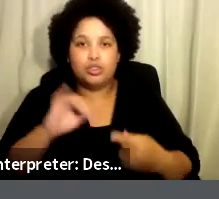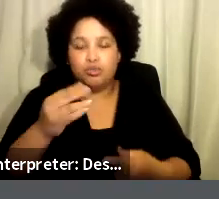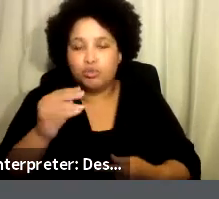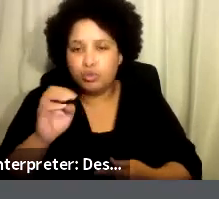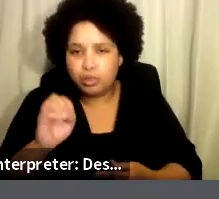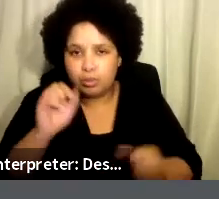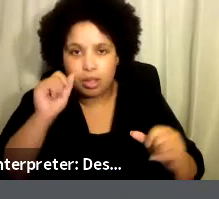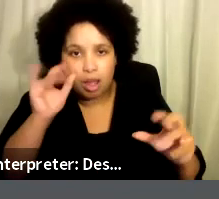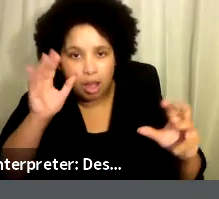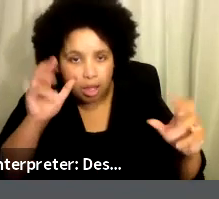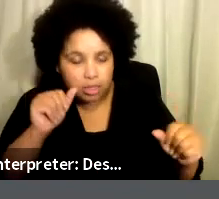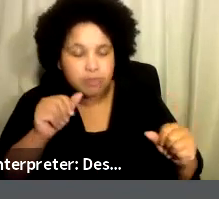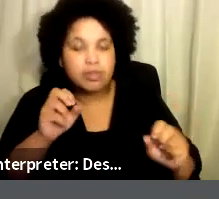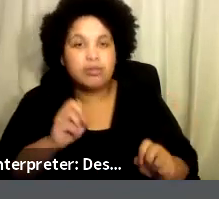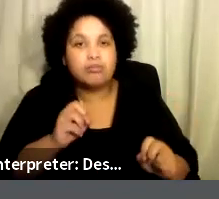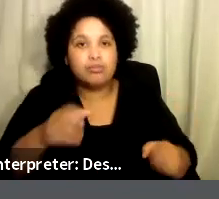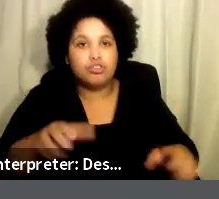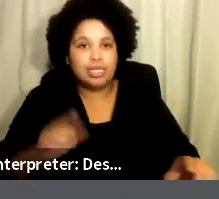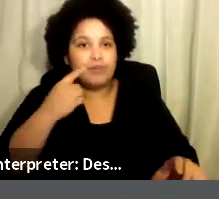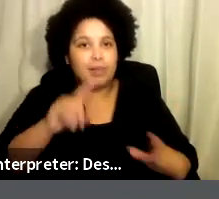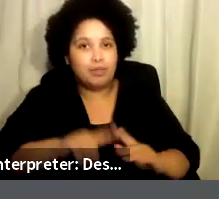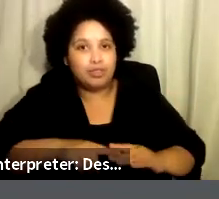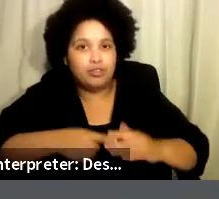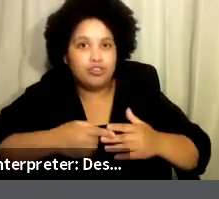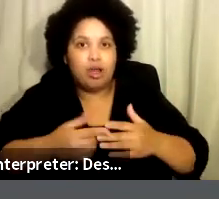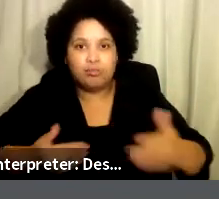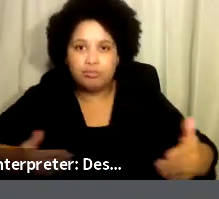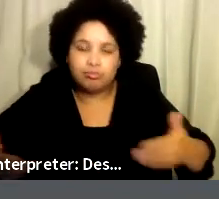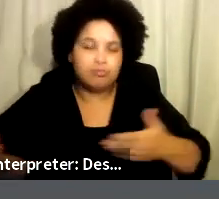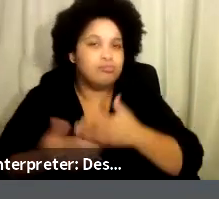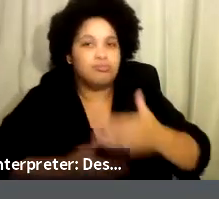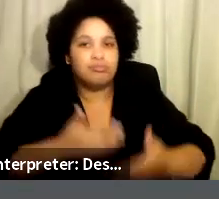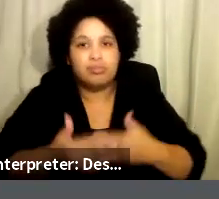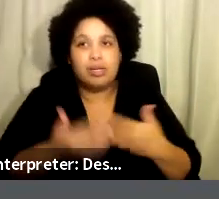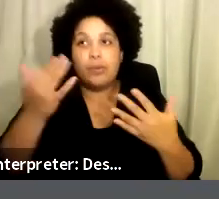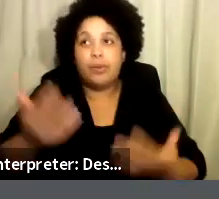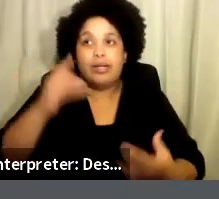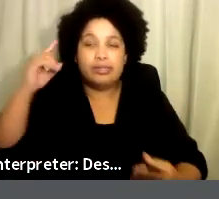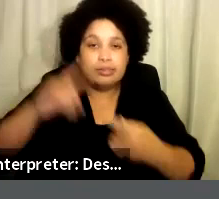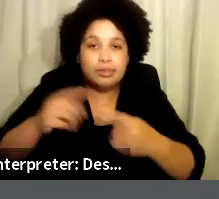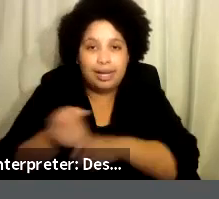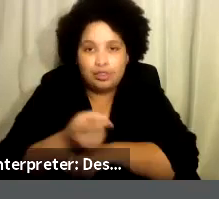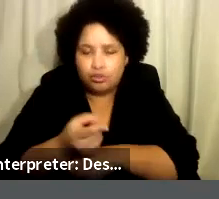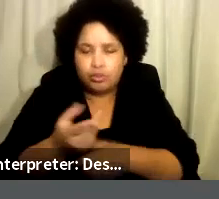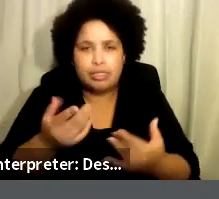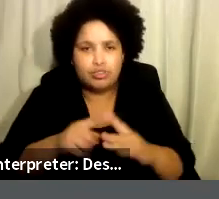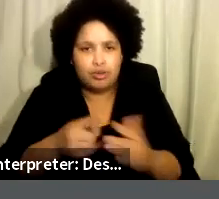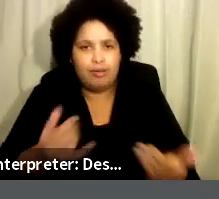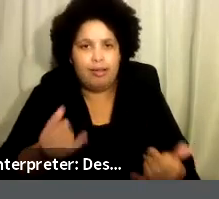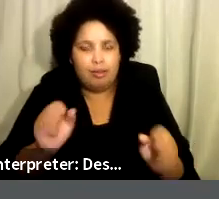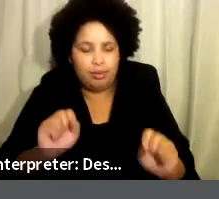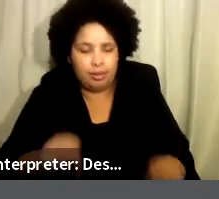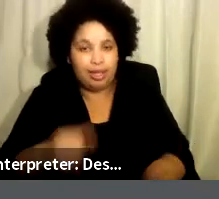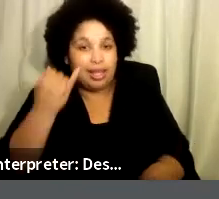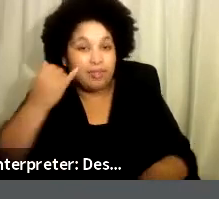It would be a chance for them to get a head start, if you will, on instead of waiting until next year. And then if your child is